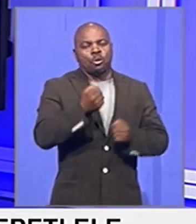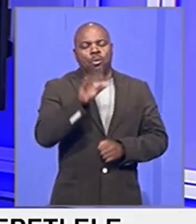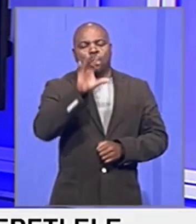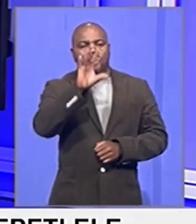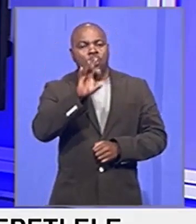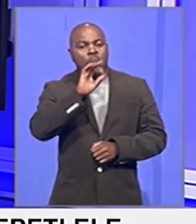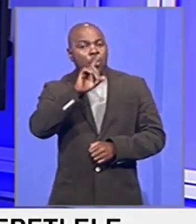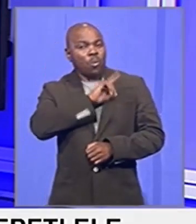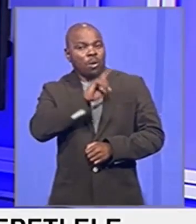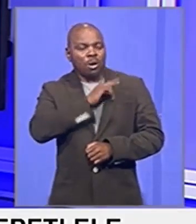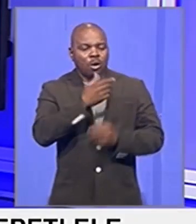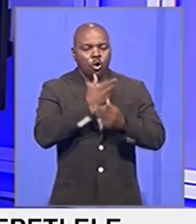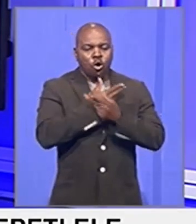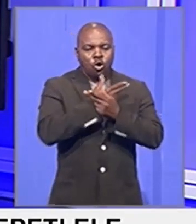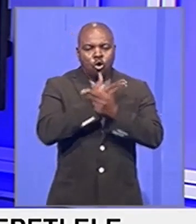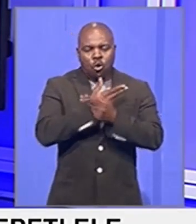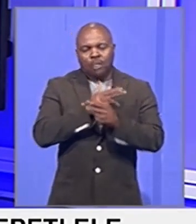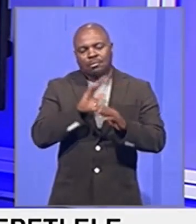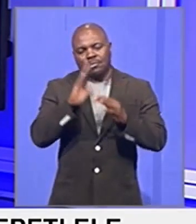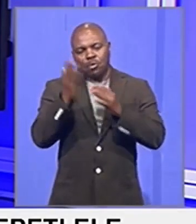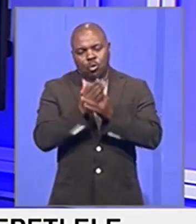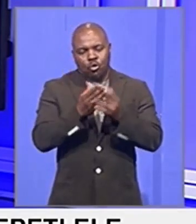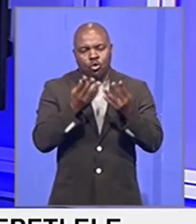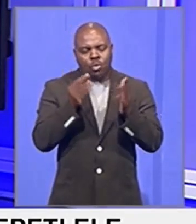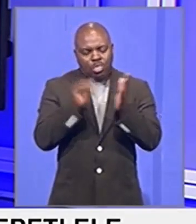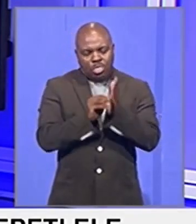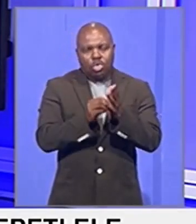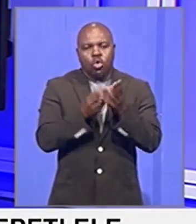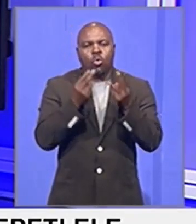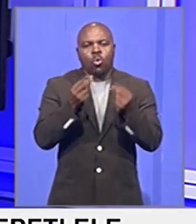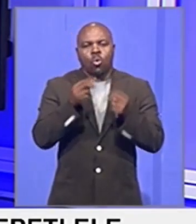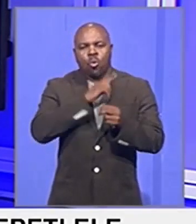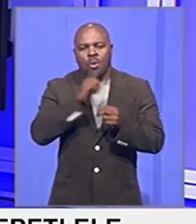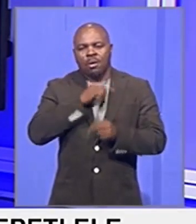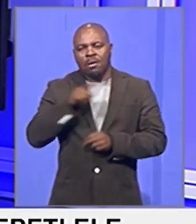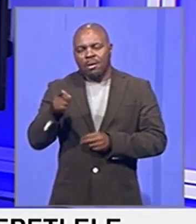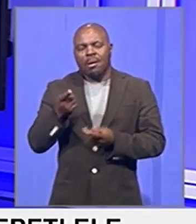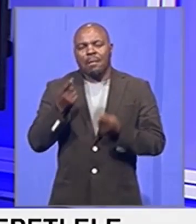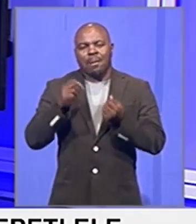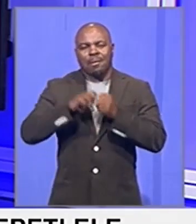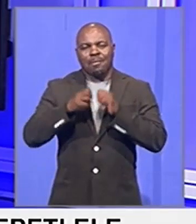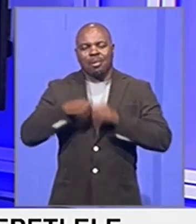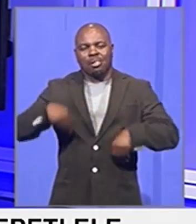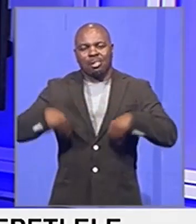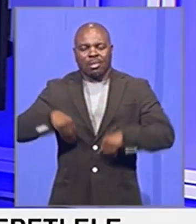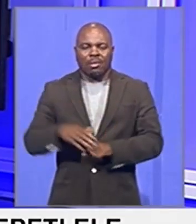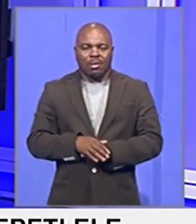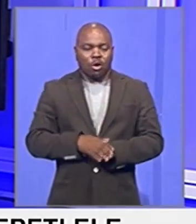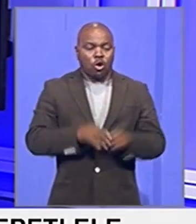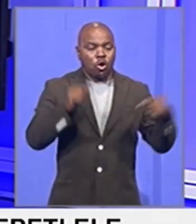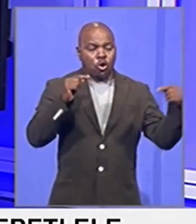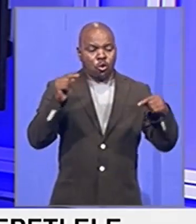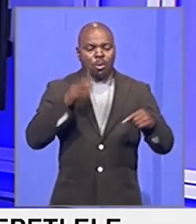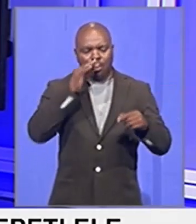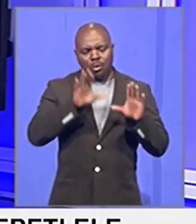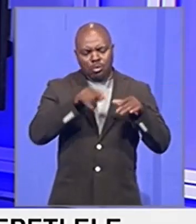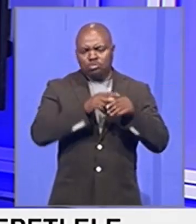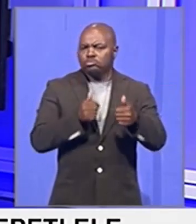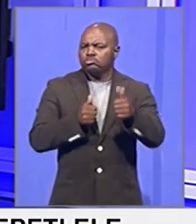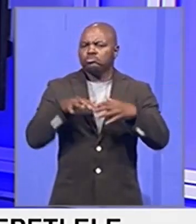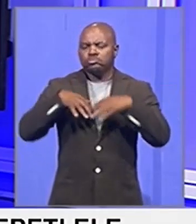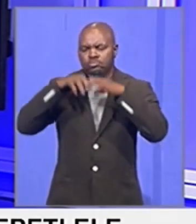ka mora hore di-Hawks di hlahlele botjha diqoso tsa bolotsana ba tjhelete kgahlano le yena. Mekga ya bohanyetsi e ananetse ho thewa ha komishene